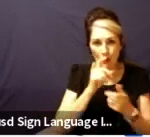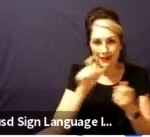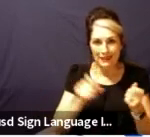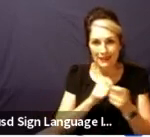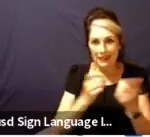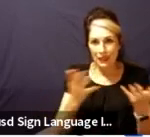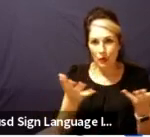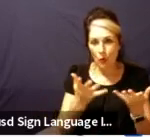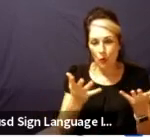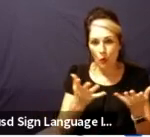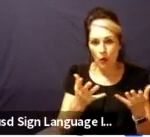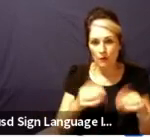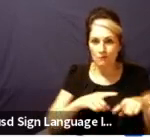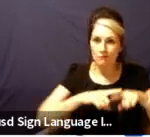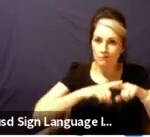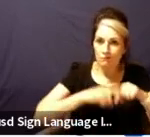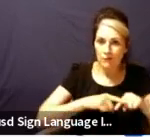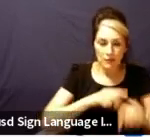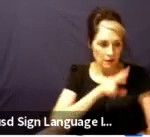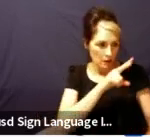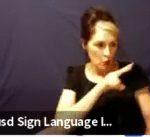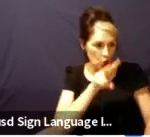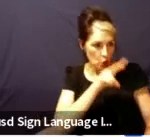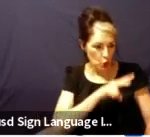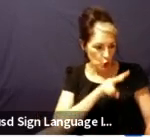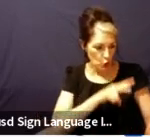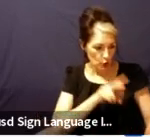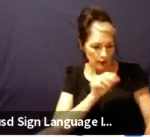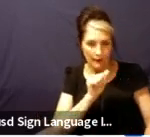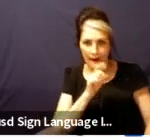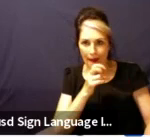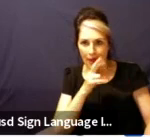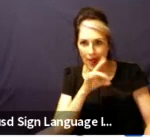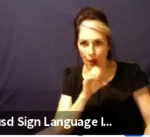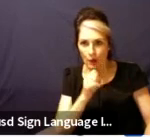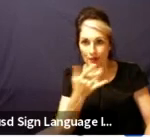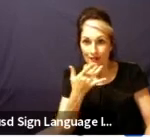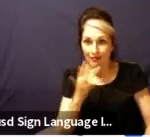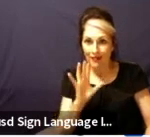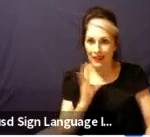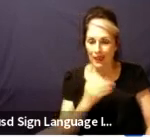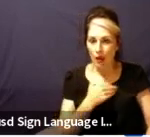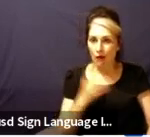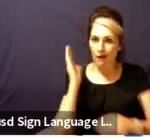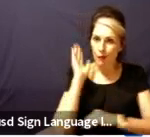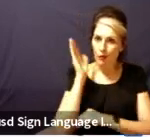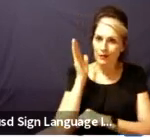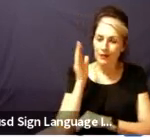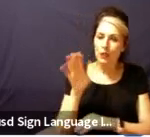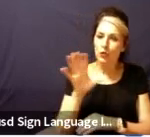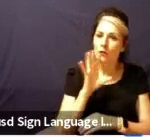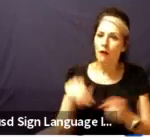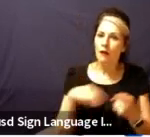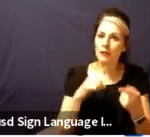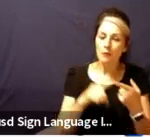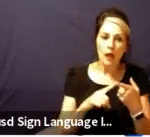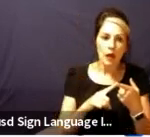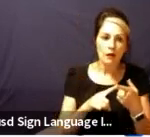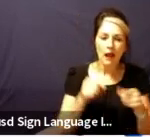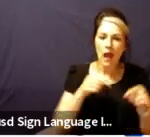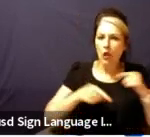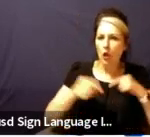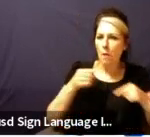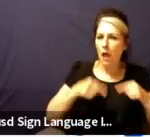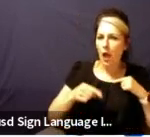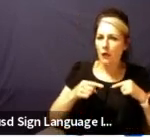based off of just looking at Aries. Luckily, in this presentation, we talked about, and I'll go back to